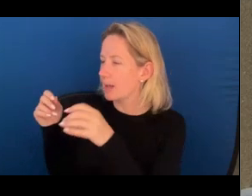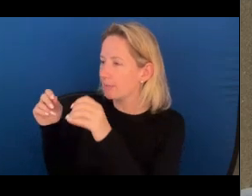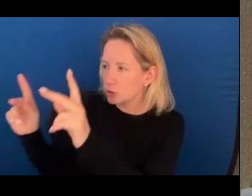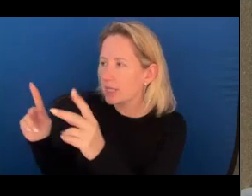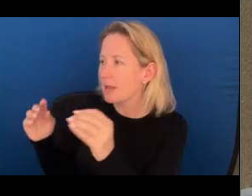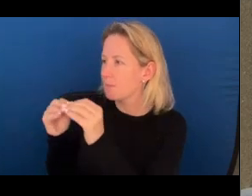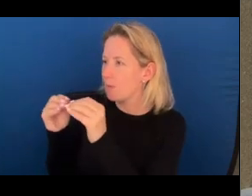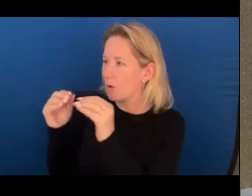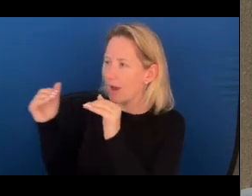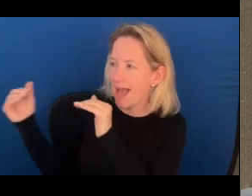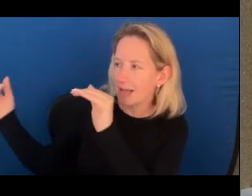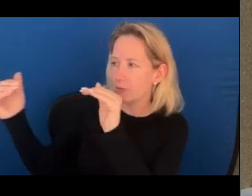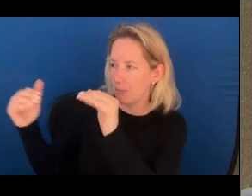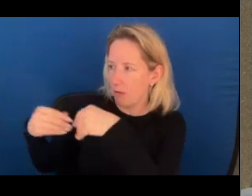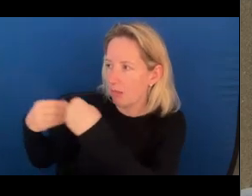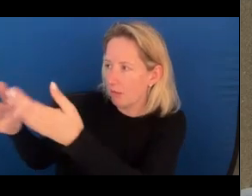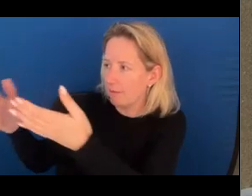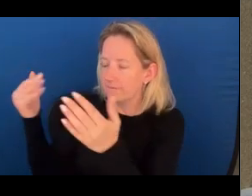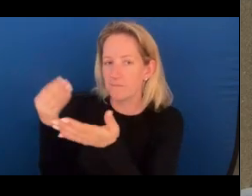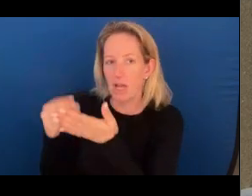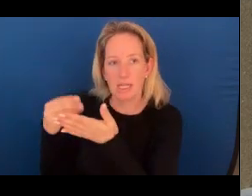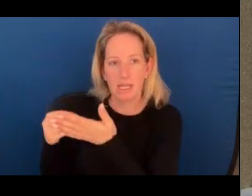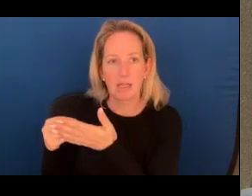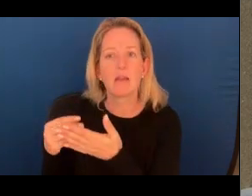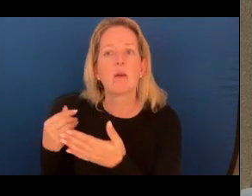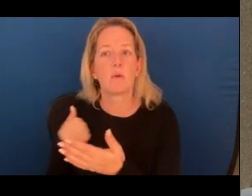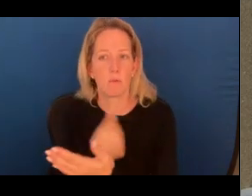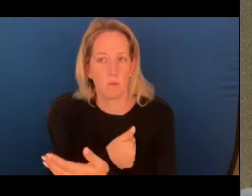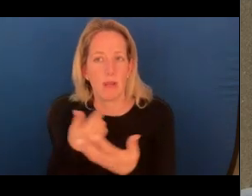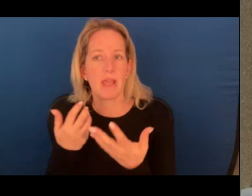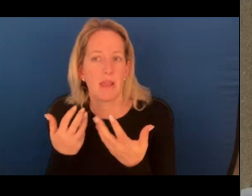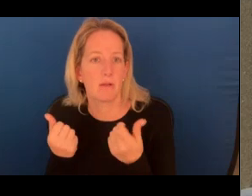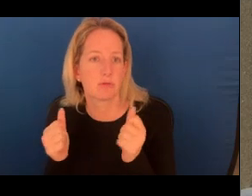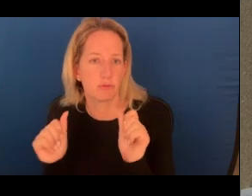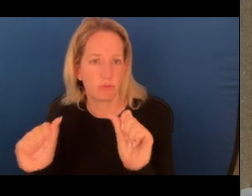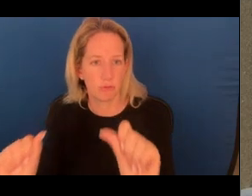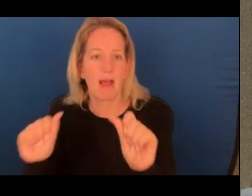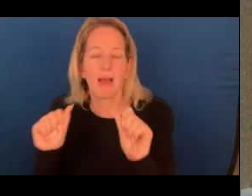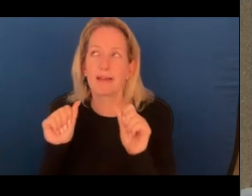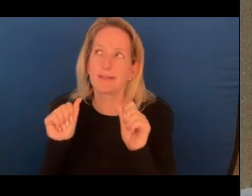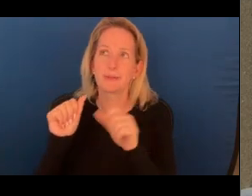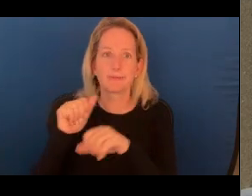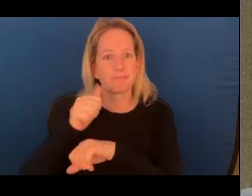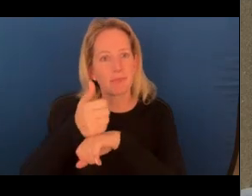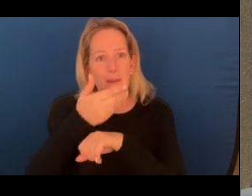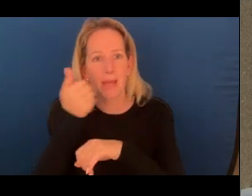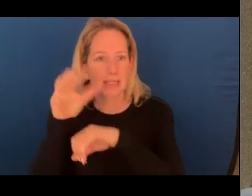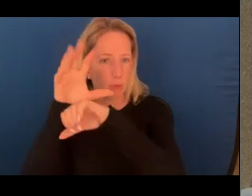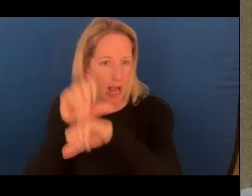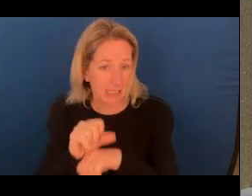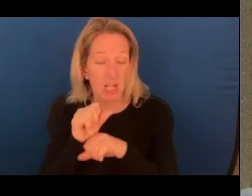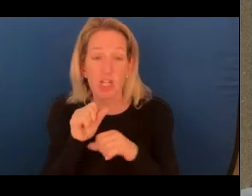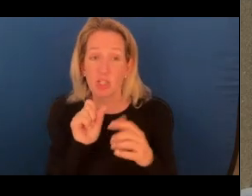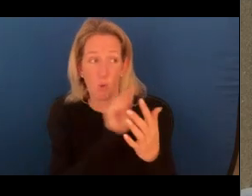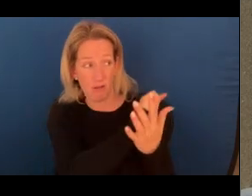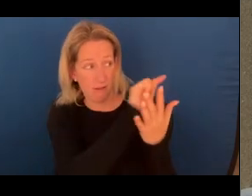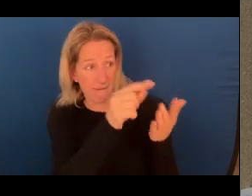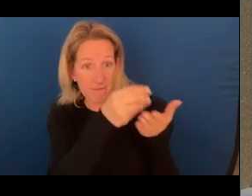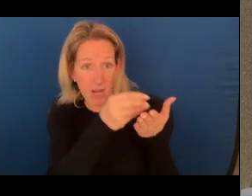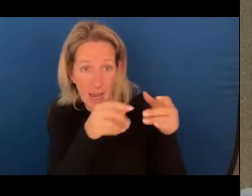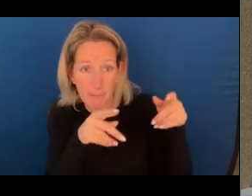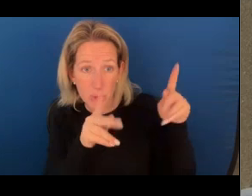equitable funding. And so we are trying to put together best practices so that these funding opportunities can align better with